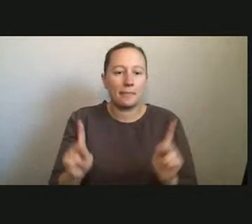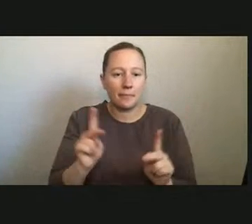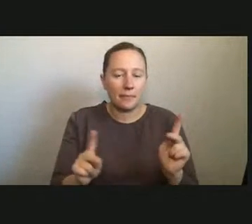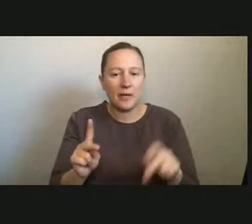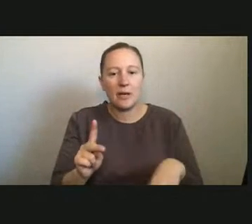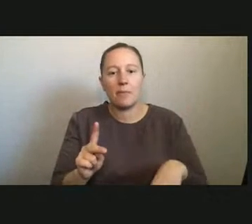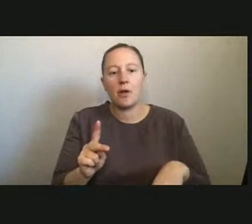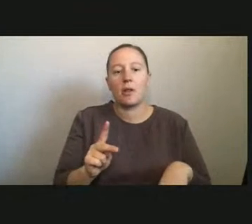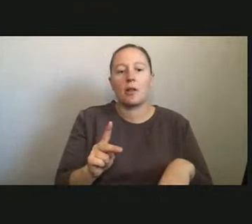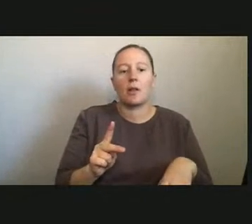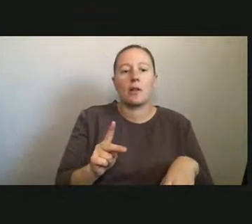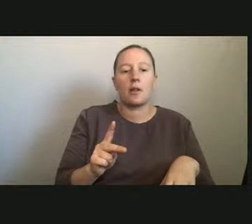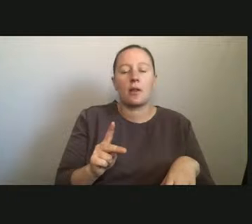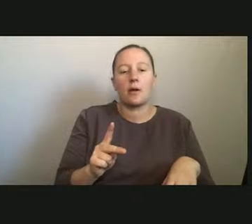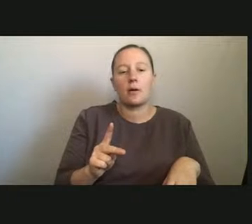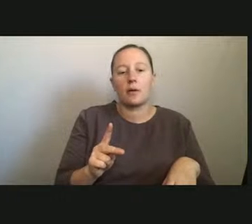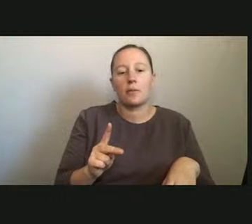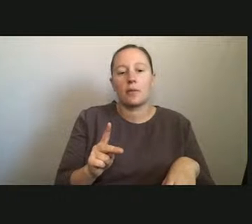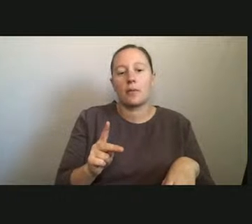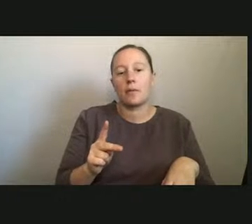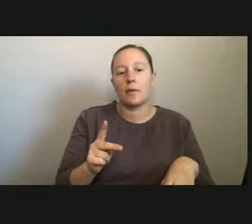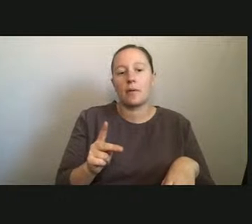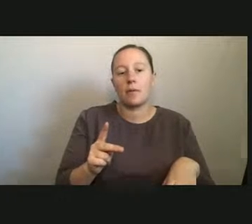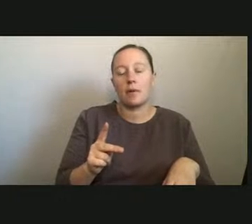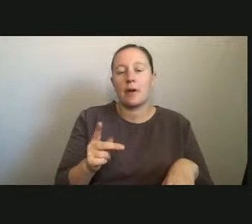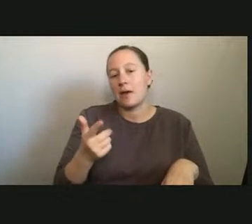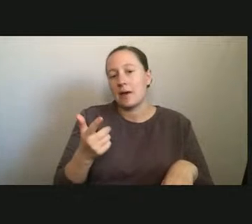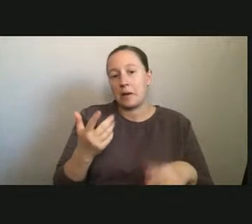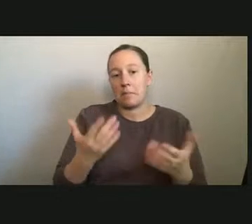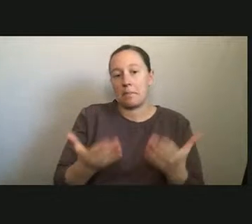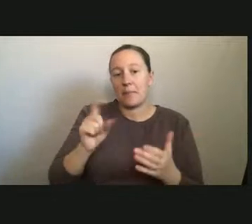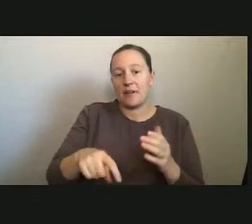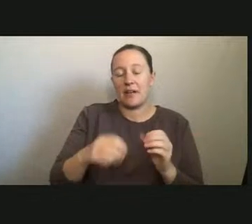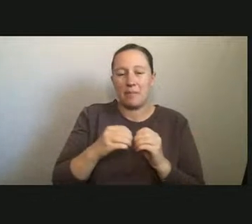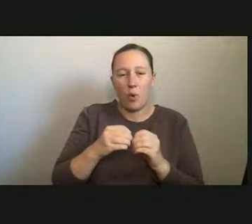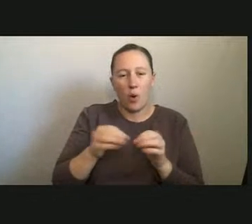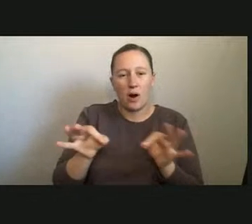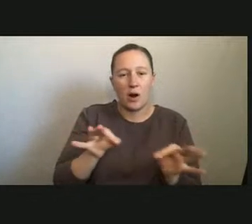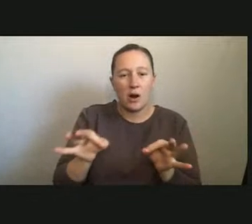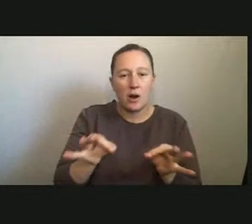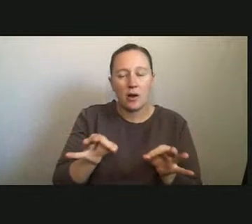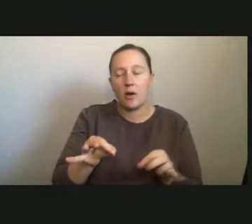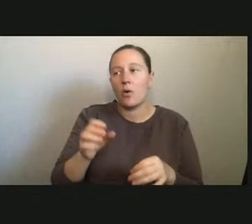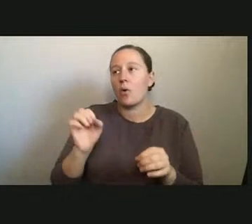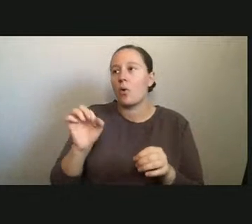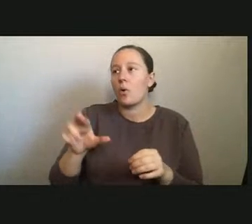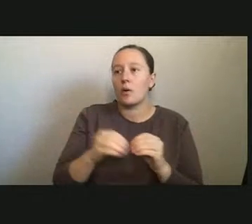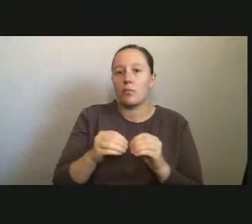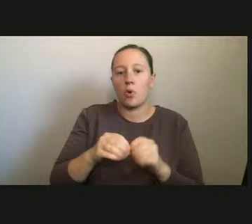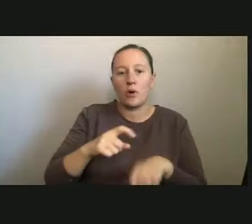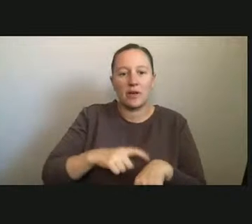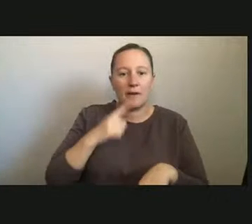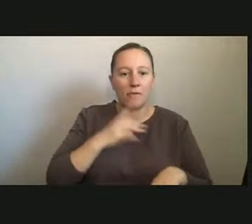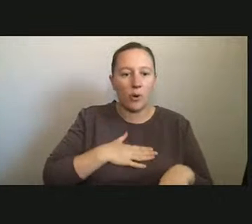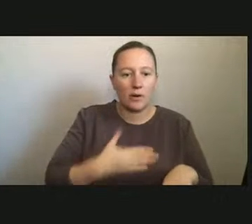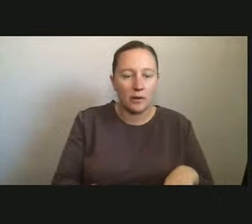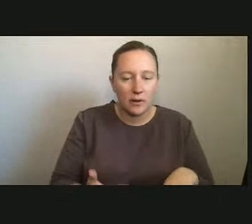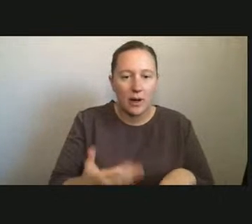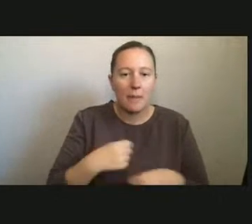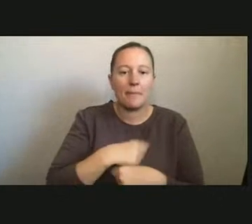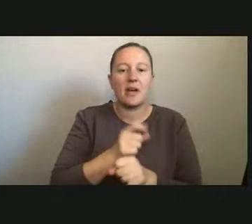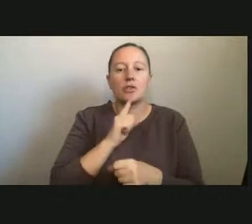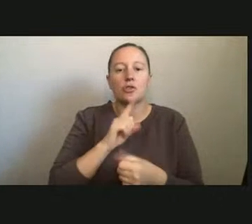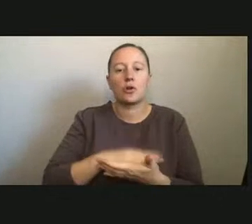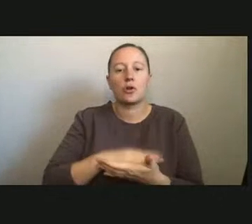you may need, a little more time to explain things. You may need to take more time for consent. Make sure that your budget allows for that, and